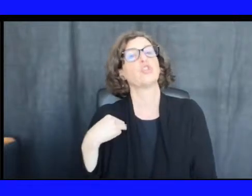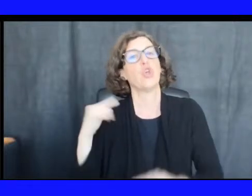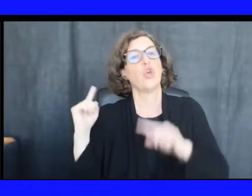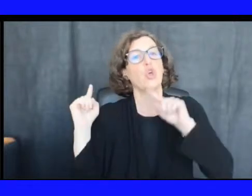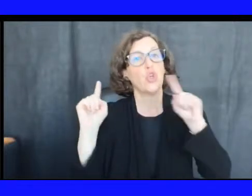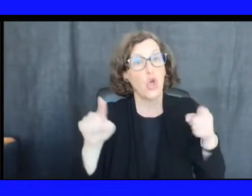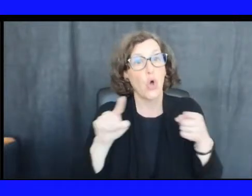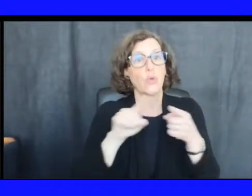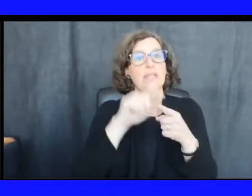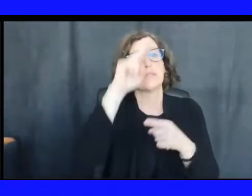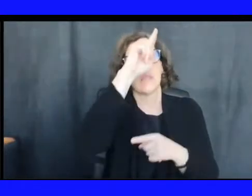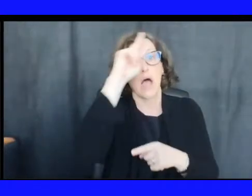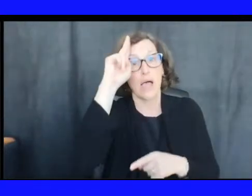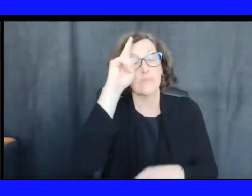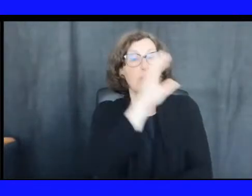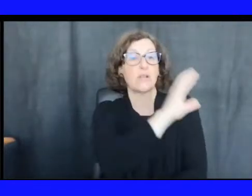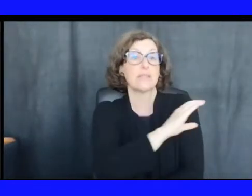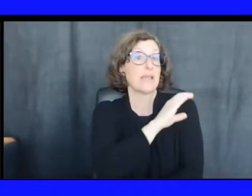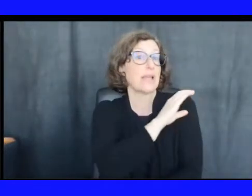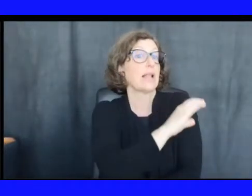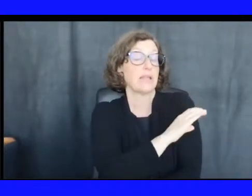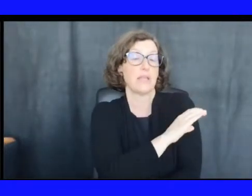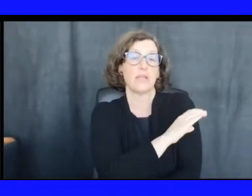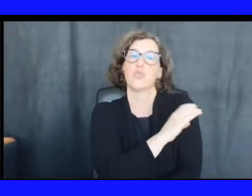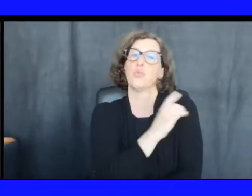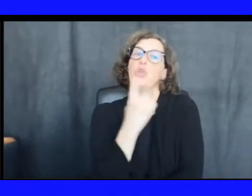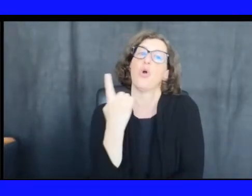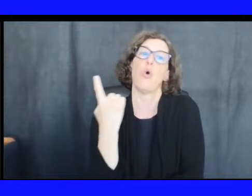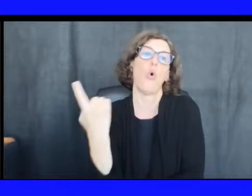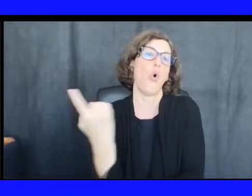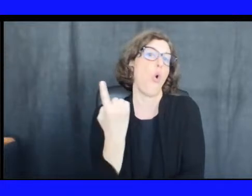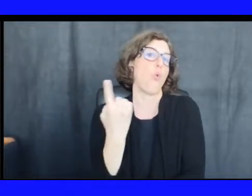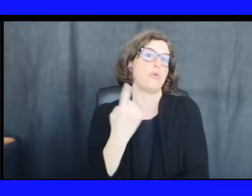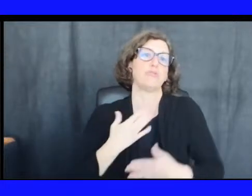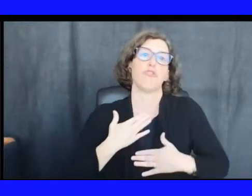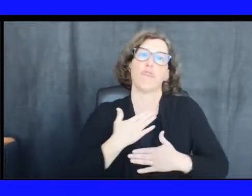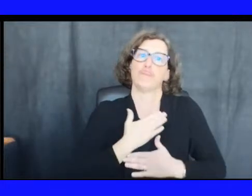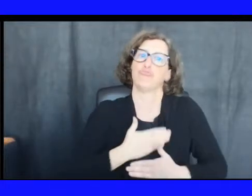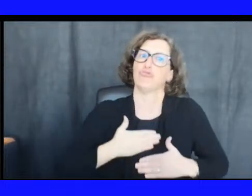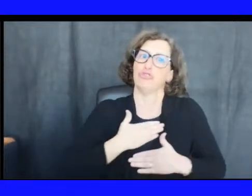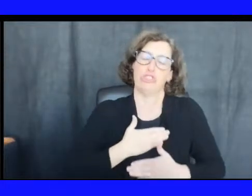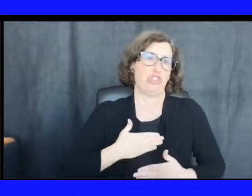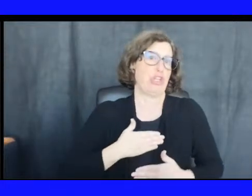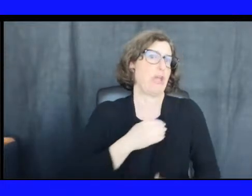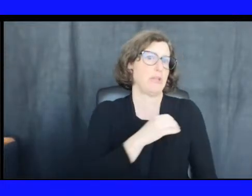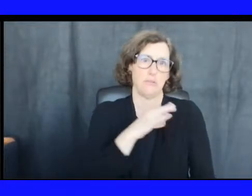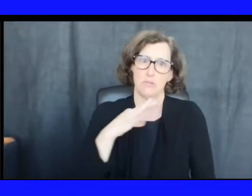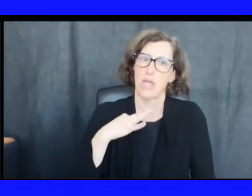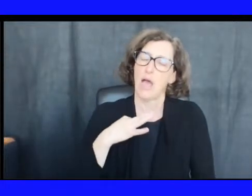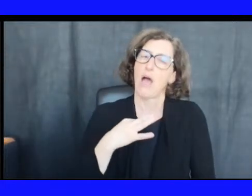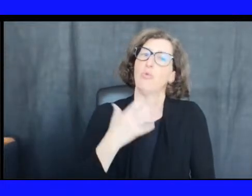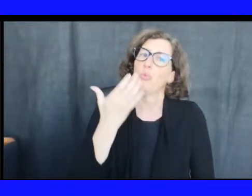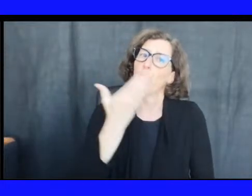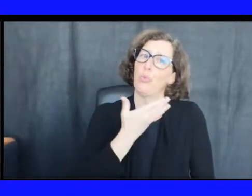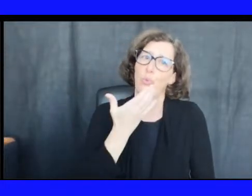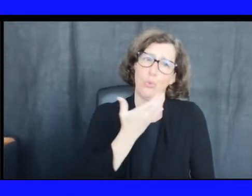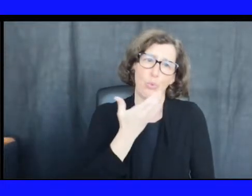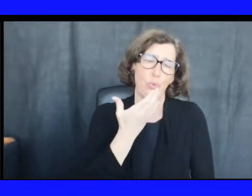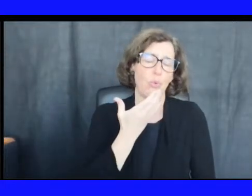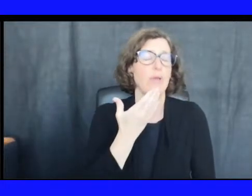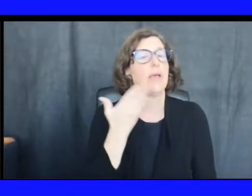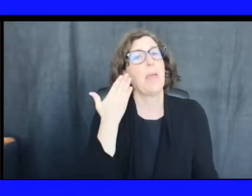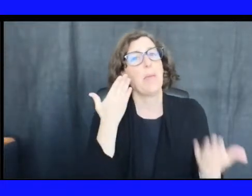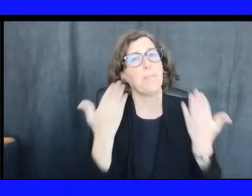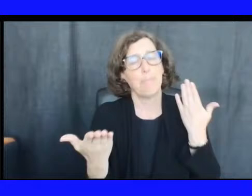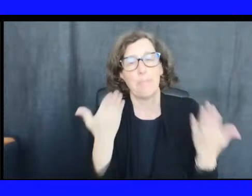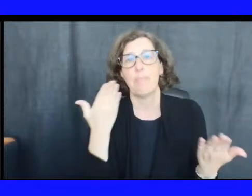see you, right? They really want you to walk through the hospitals, to be together. And of course, that's really hard for